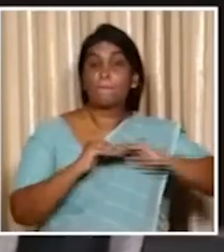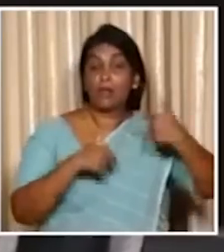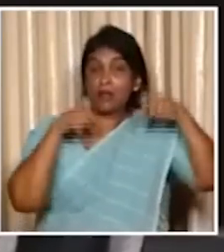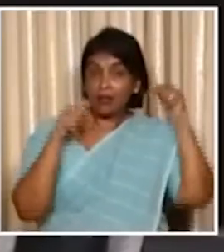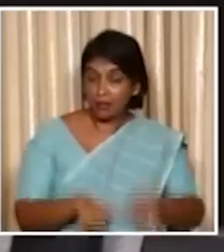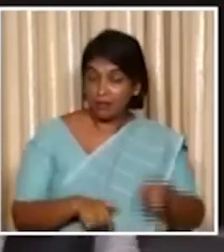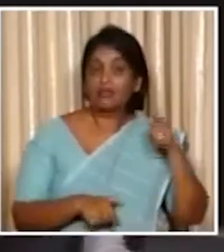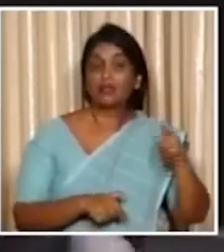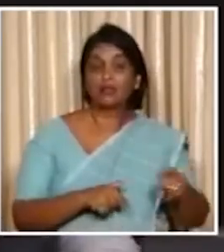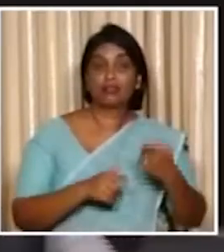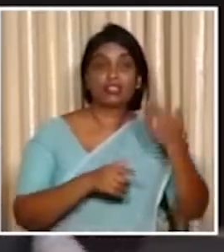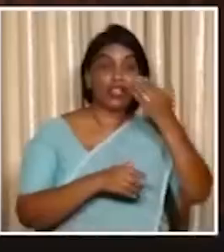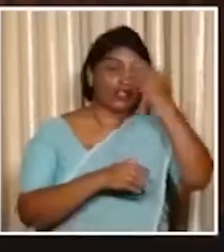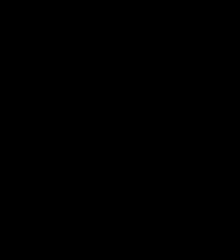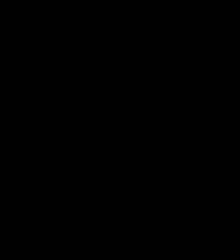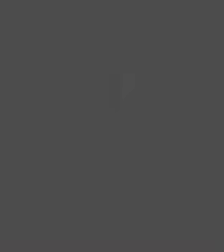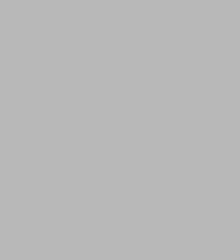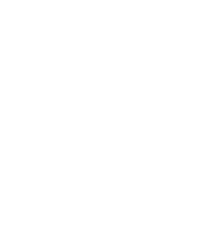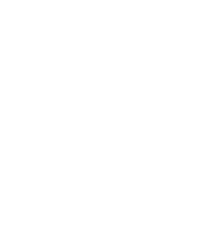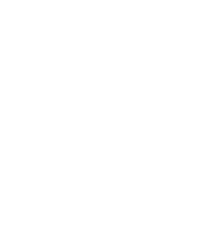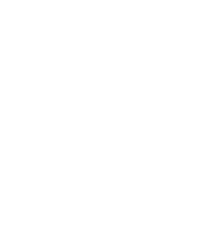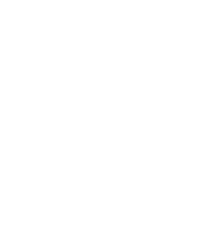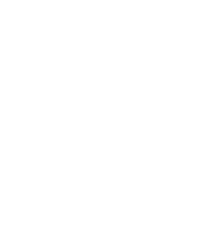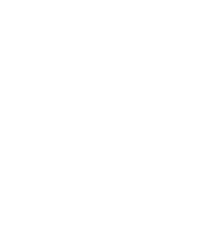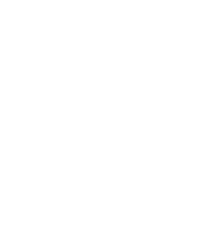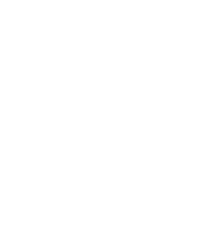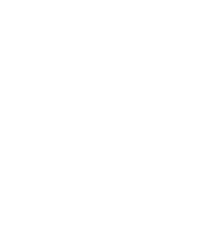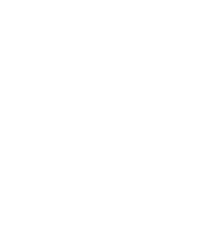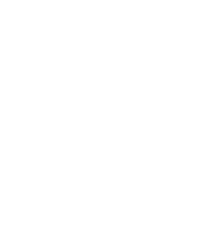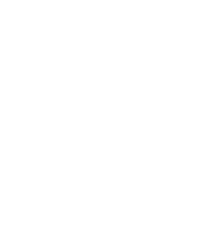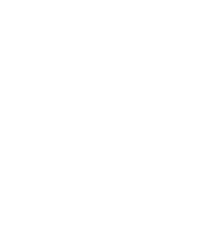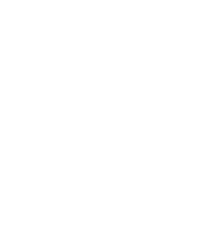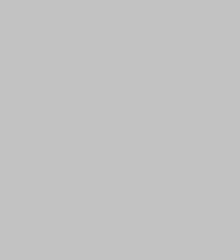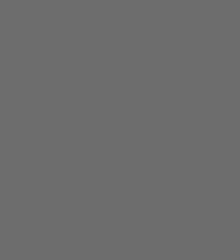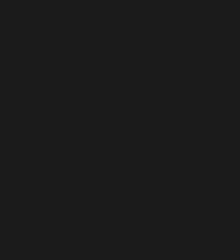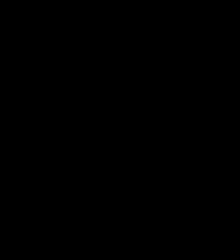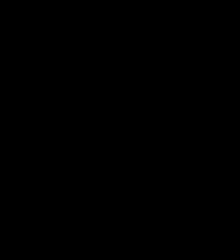are a communal. Haribawan Sade. AsianMirror.lk